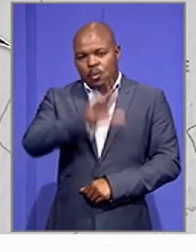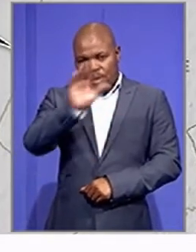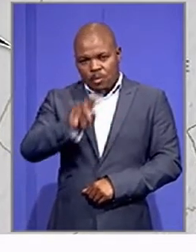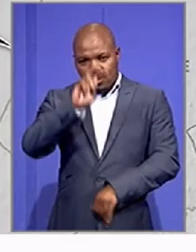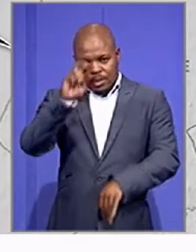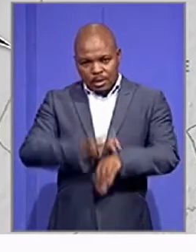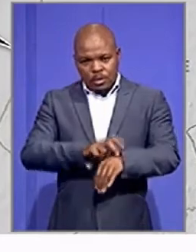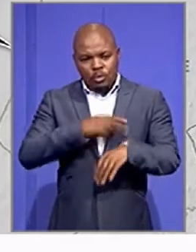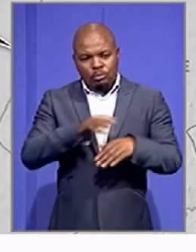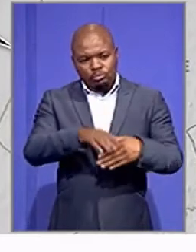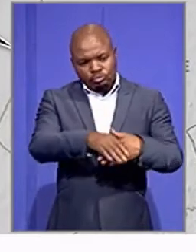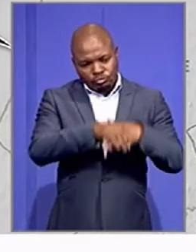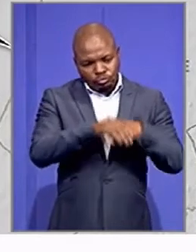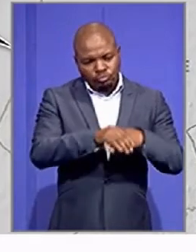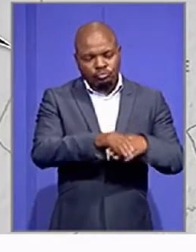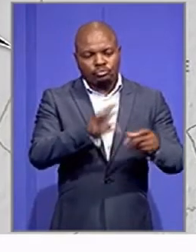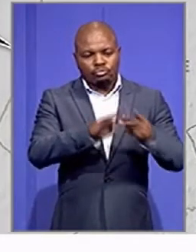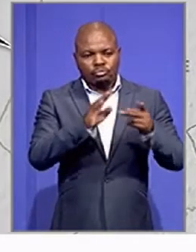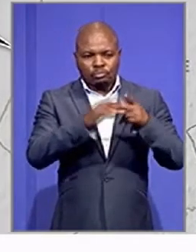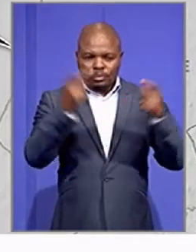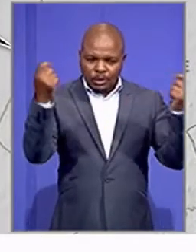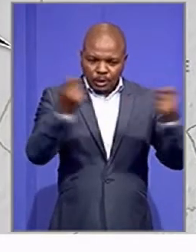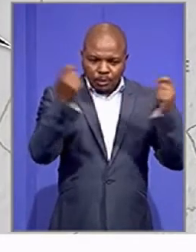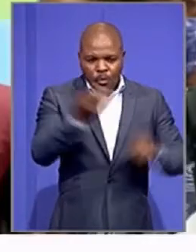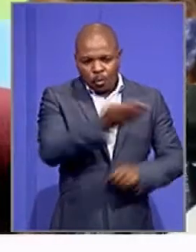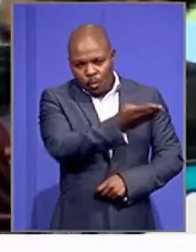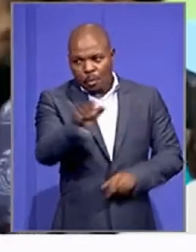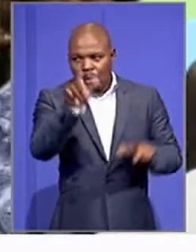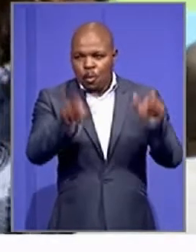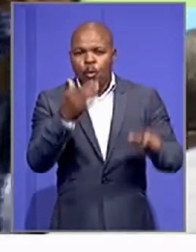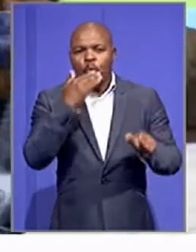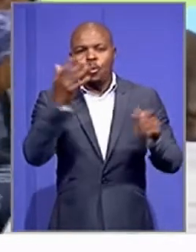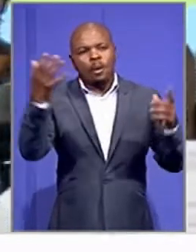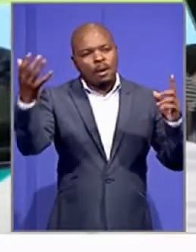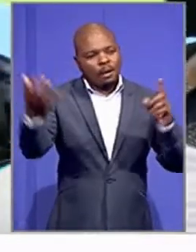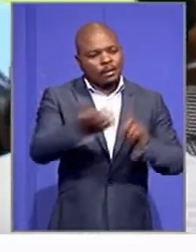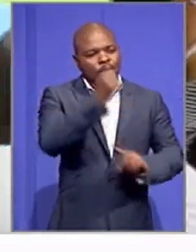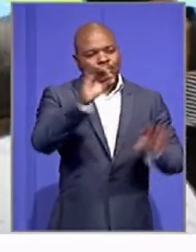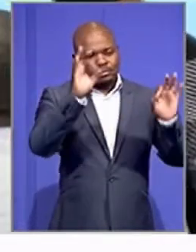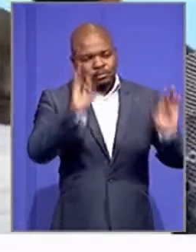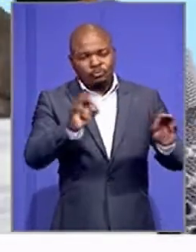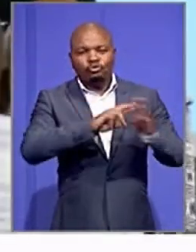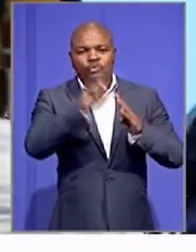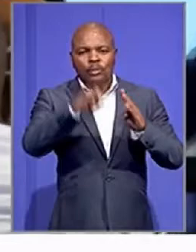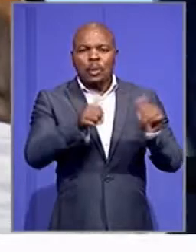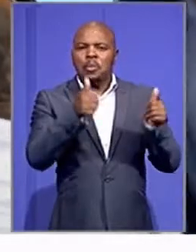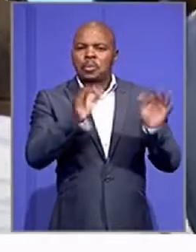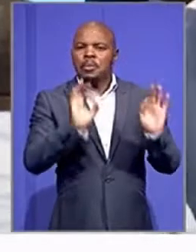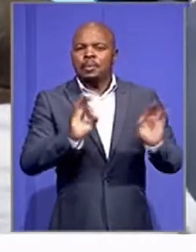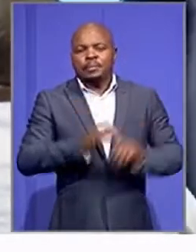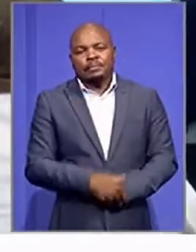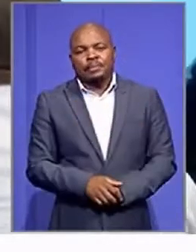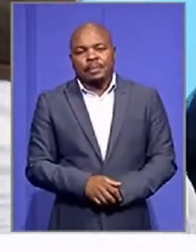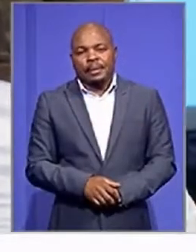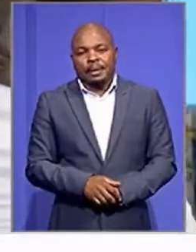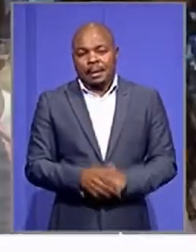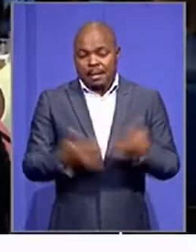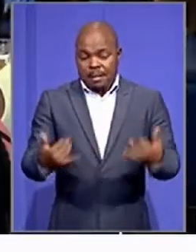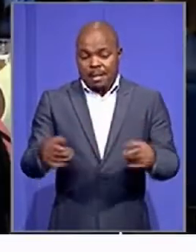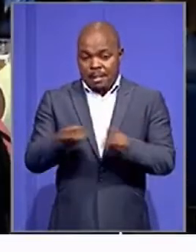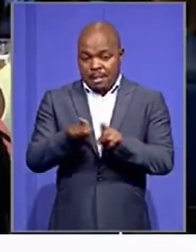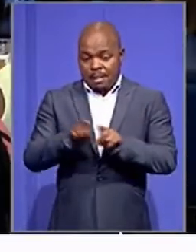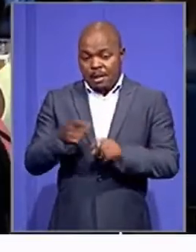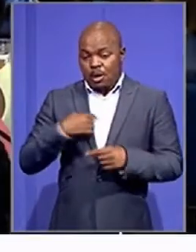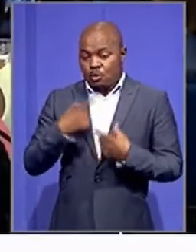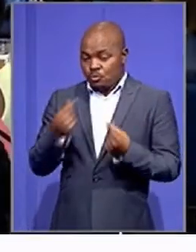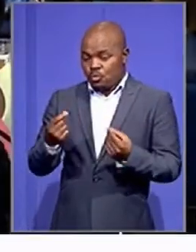and celebrate with those who were successful to achieve the kind of results that we have now. As we are doing that, we also